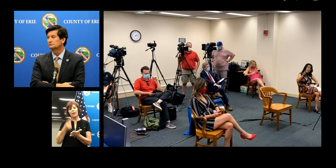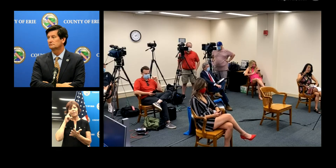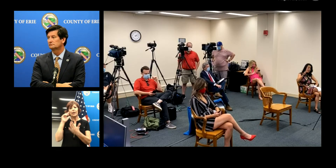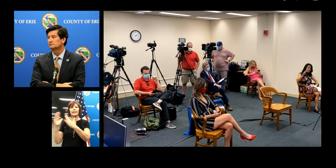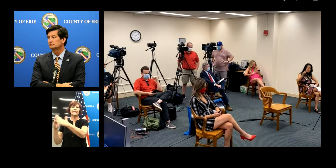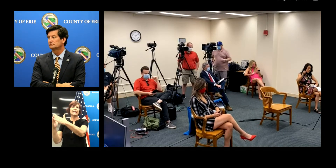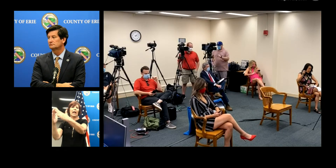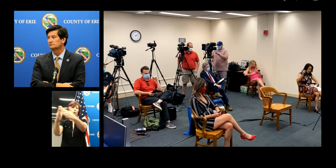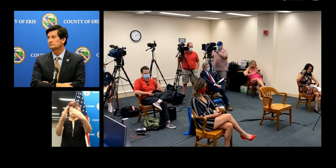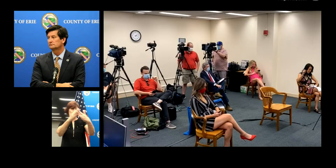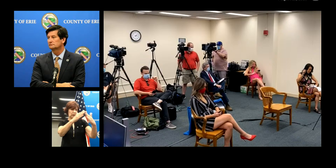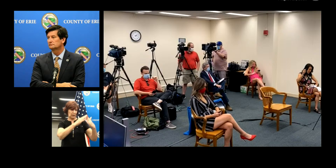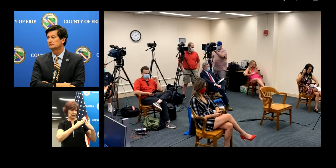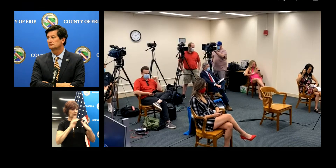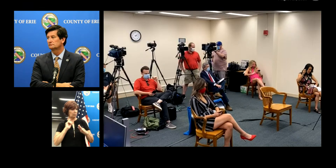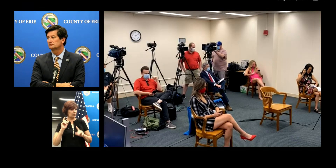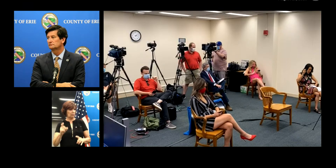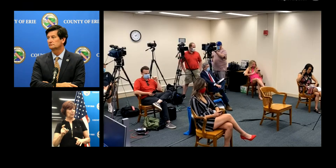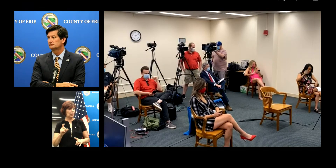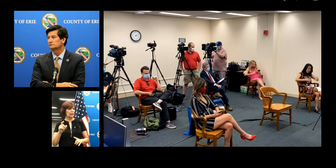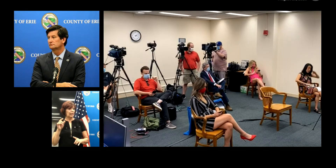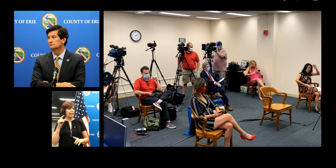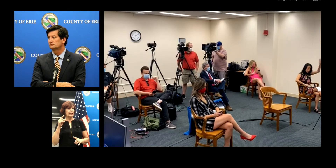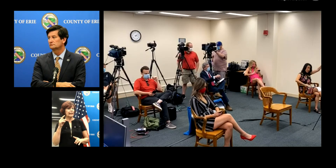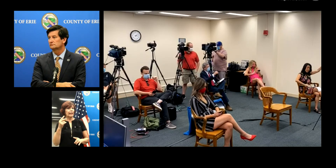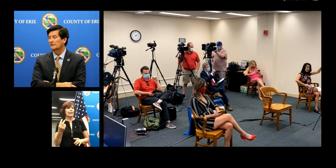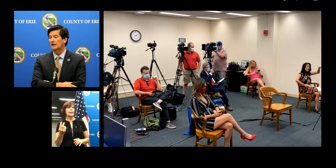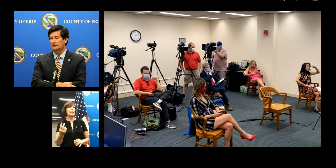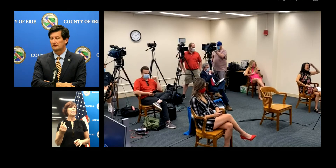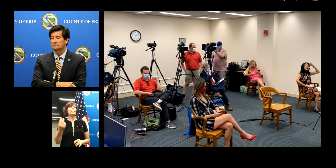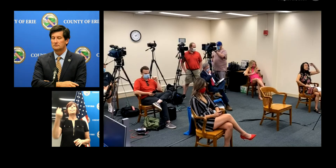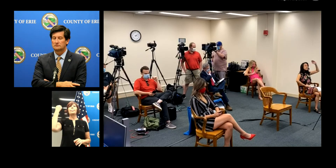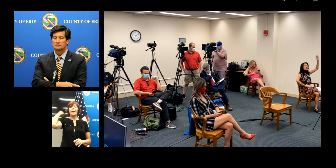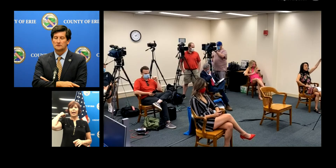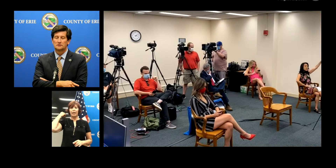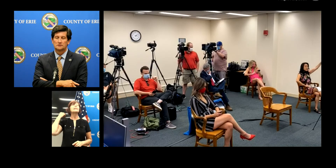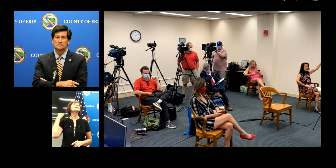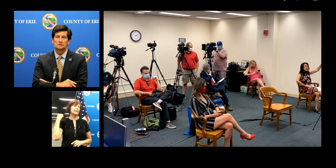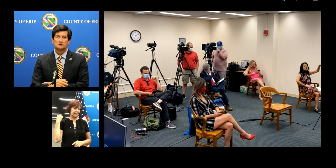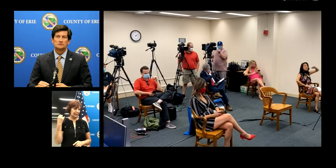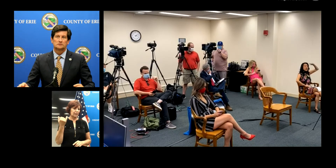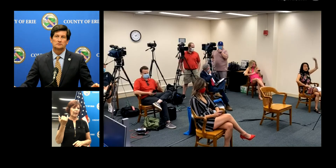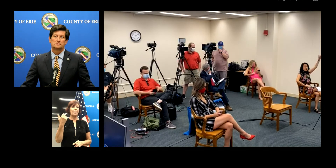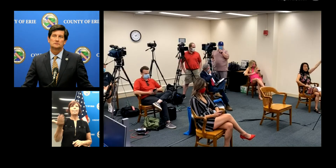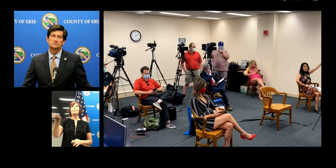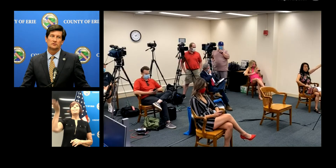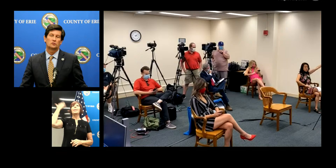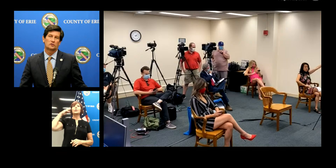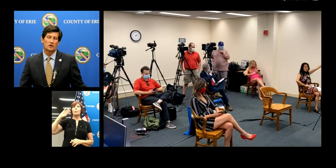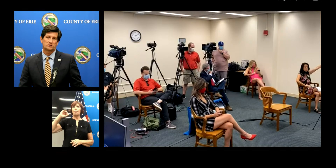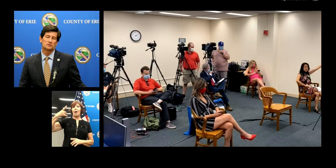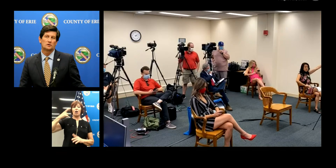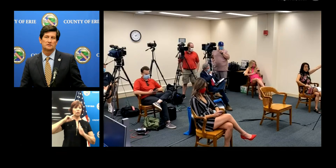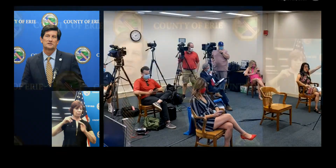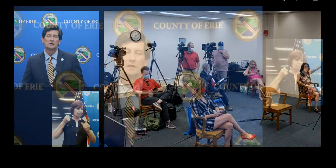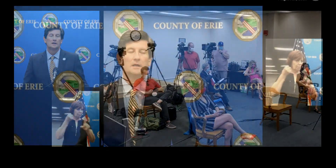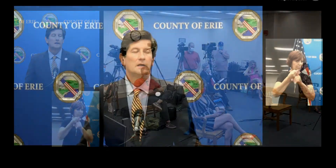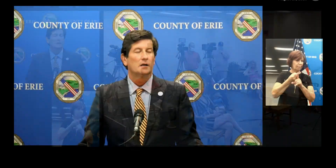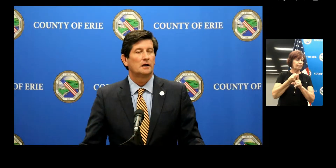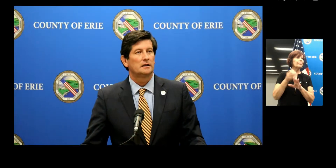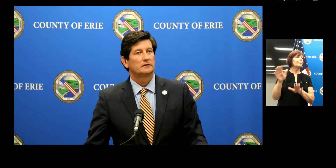municipalities. Is that backward looking? Like if Yes. municipalities, okay, so back to like March when they first spent The question